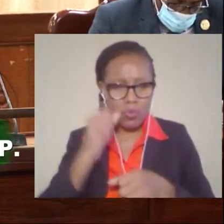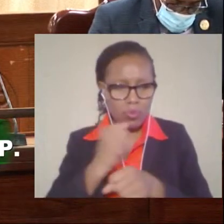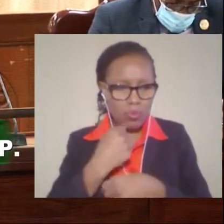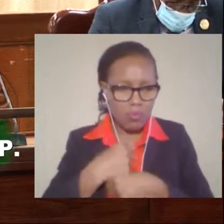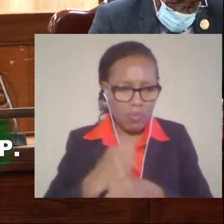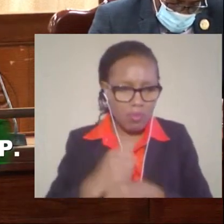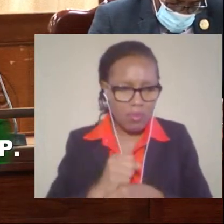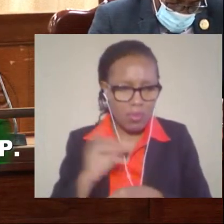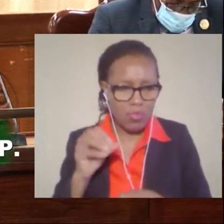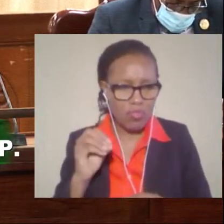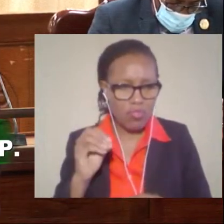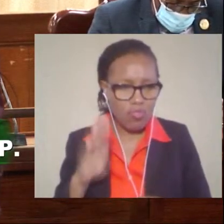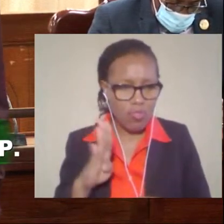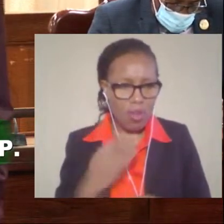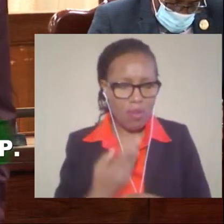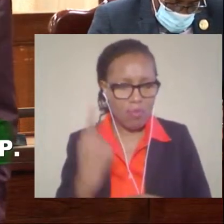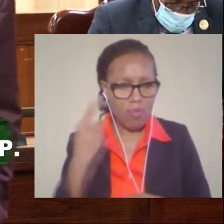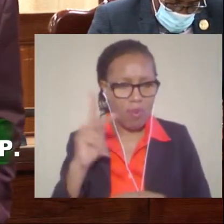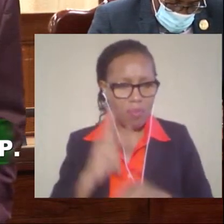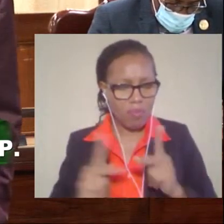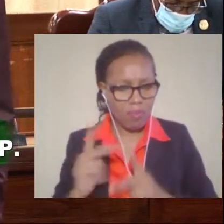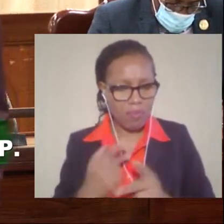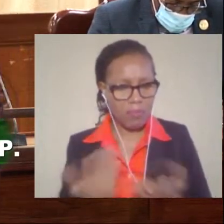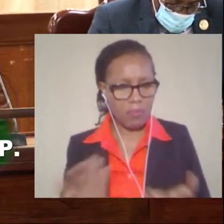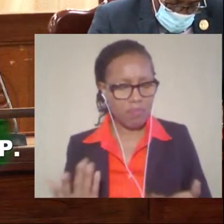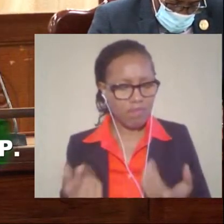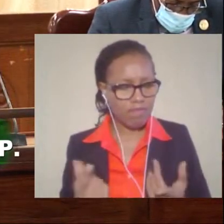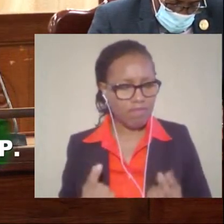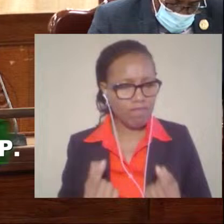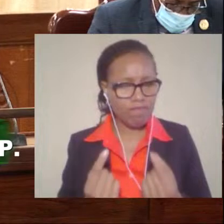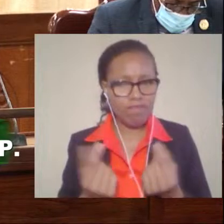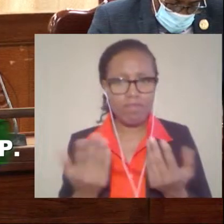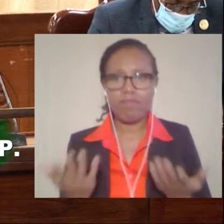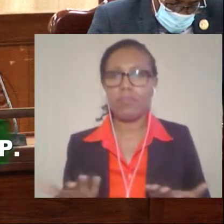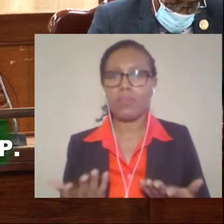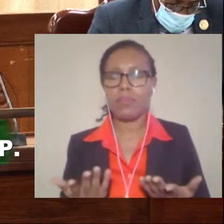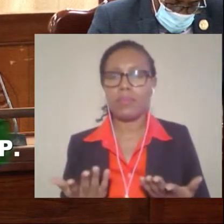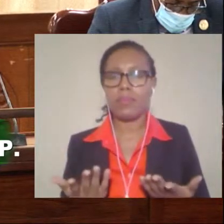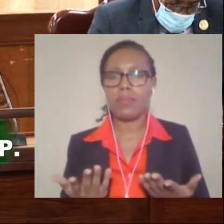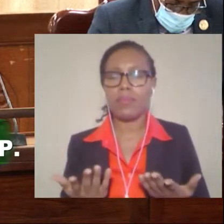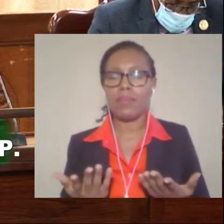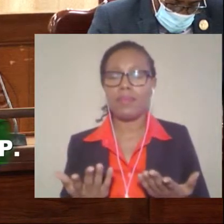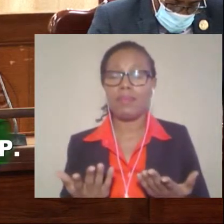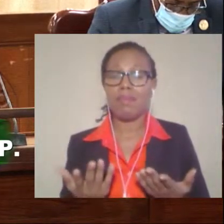The problem I have with that, Mr. Speaker, is that we are satisfied in these days